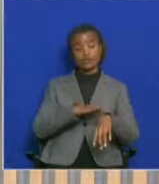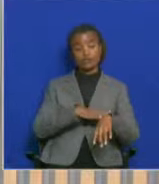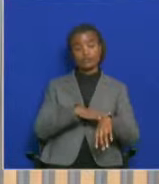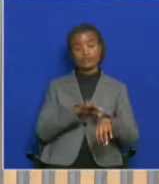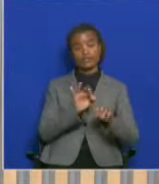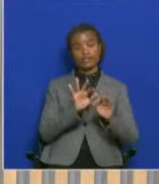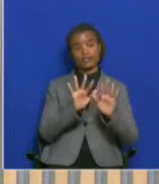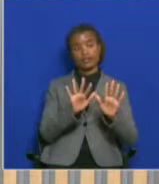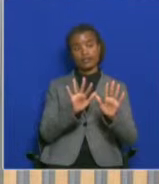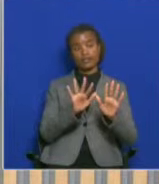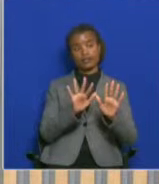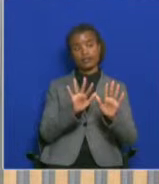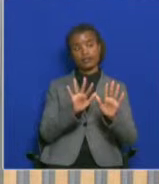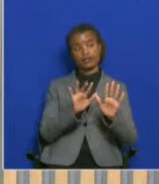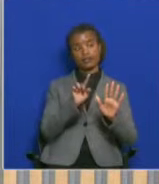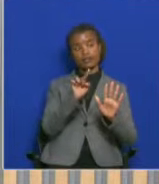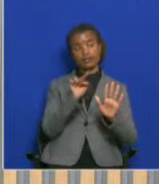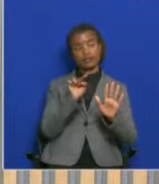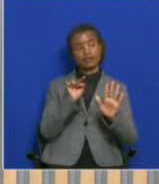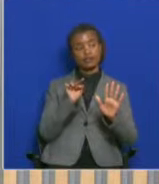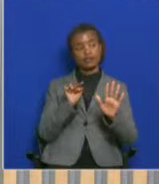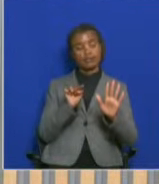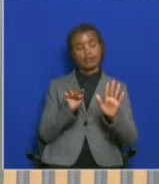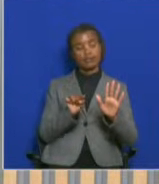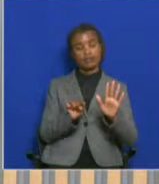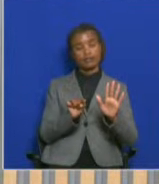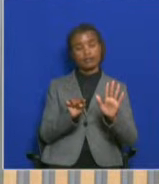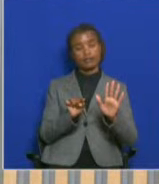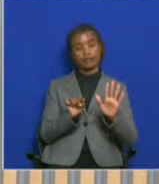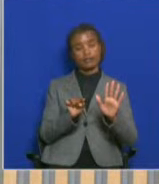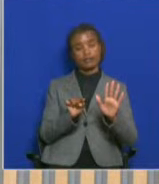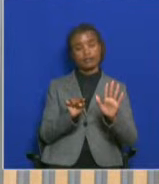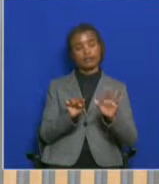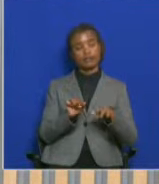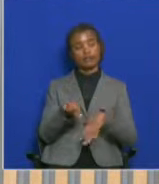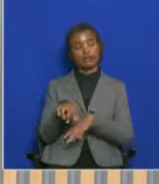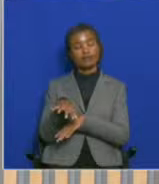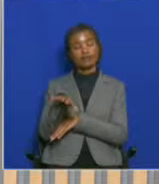I don't know how long it'll take to resolve. Maybe we should adjourn slightly earlier for tea.